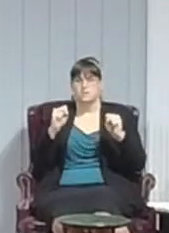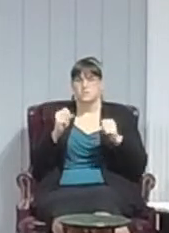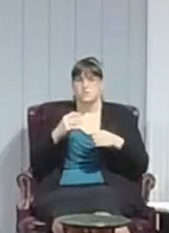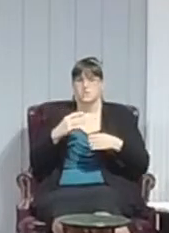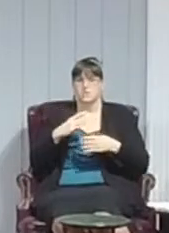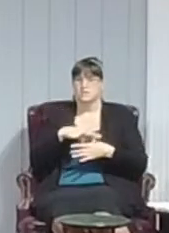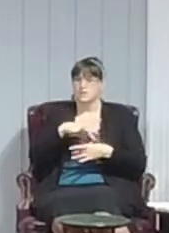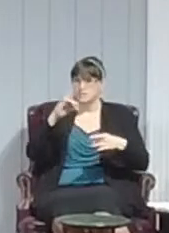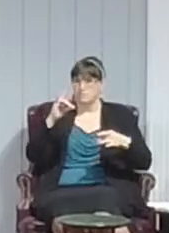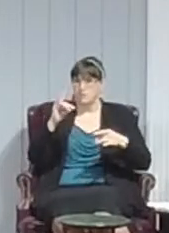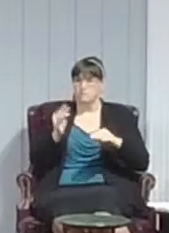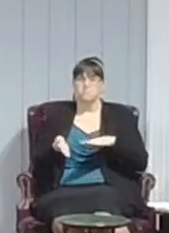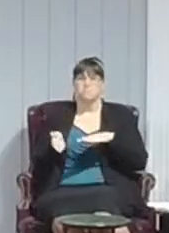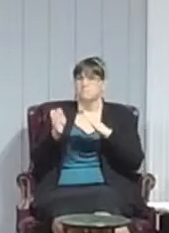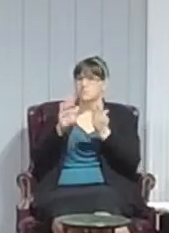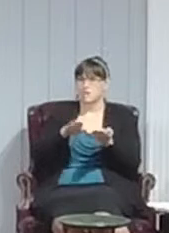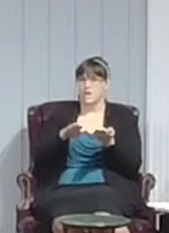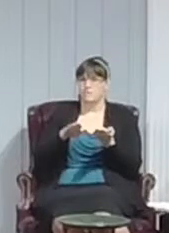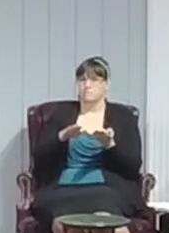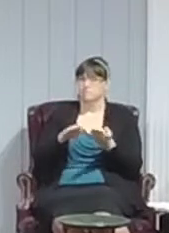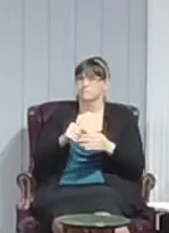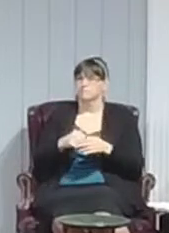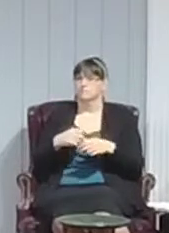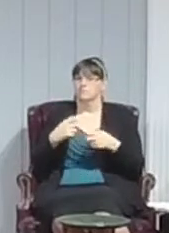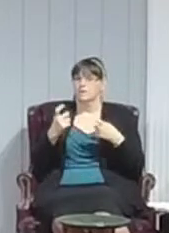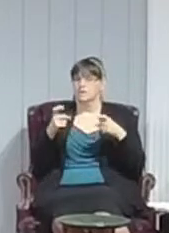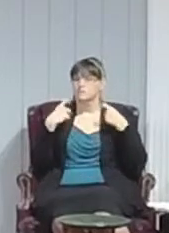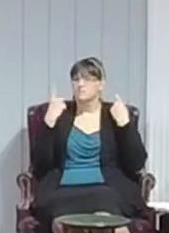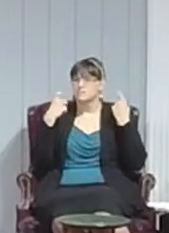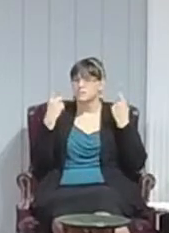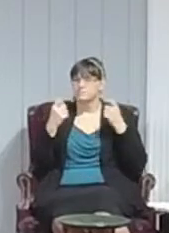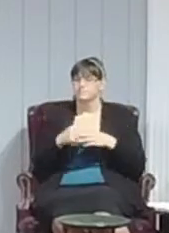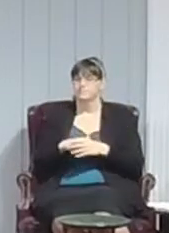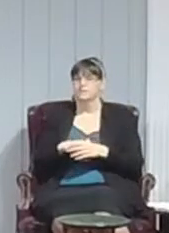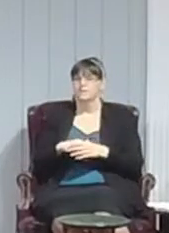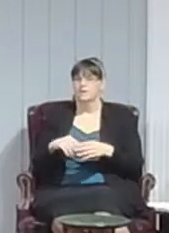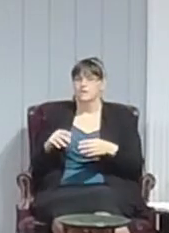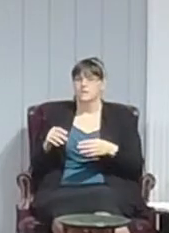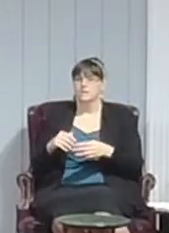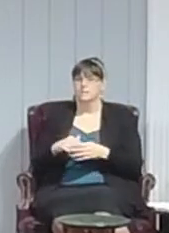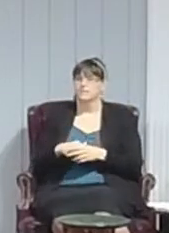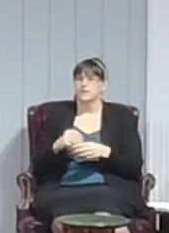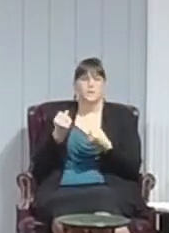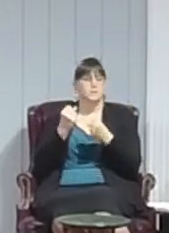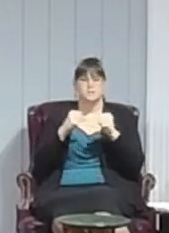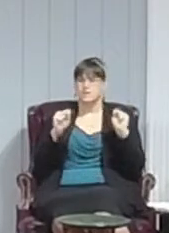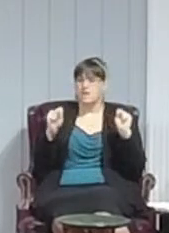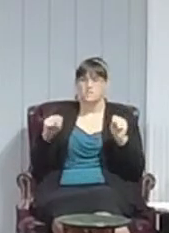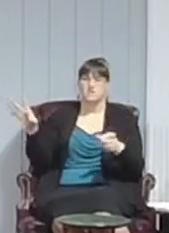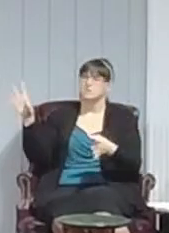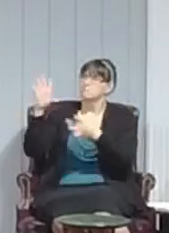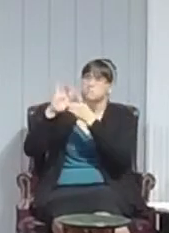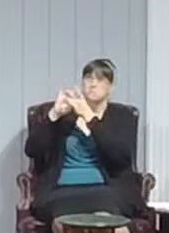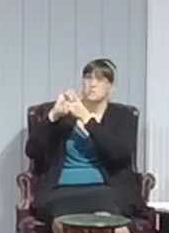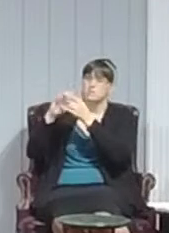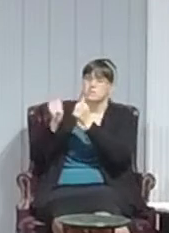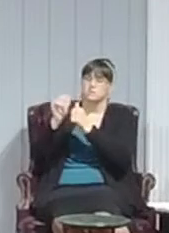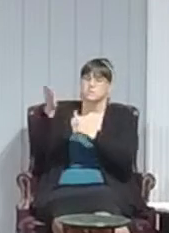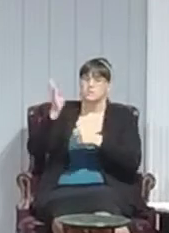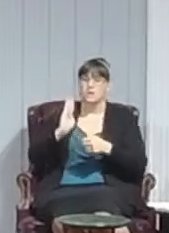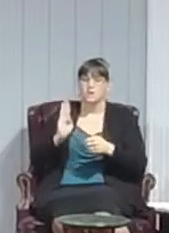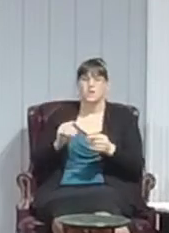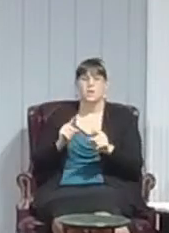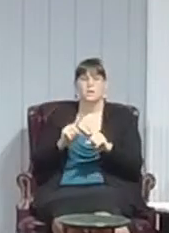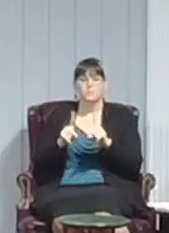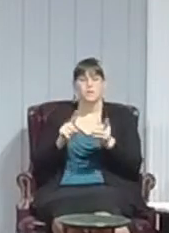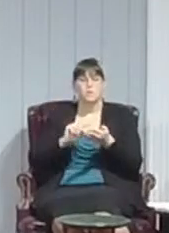and trespasses and sins. An unsaved man has no connection with God. Once we get saved, the spirit is quickened, it's made alive, and